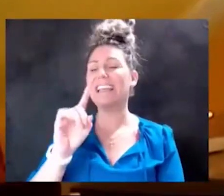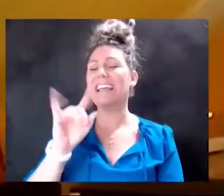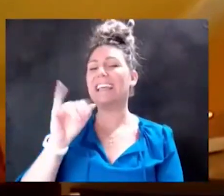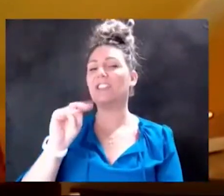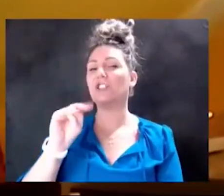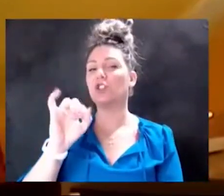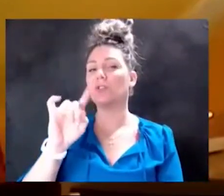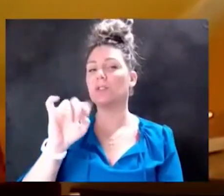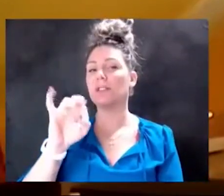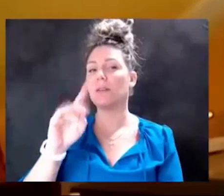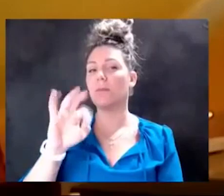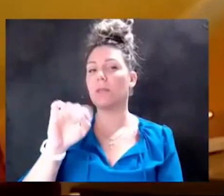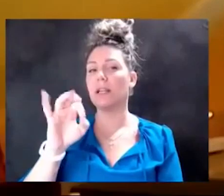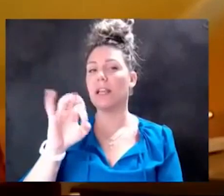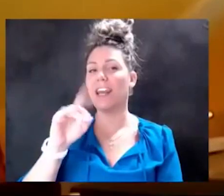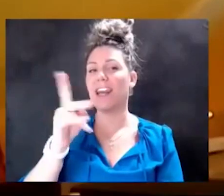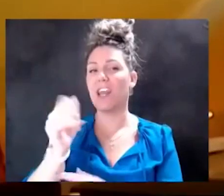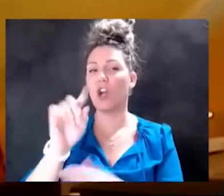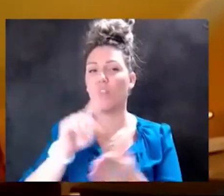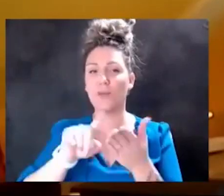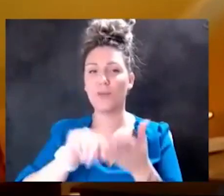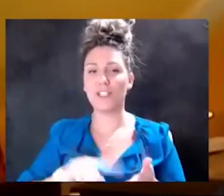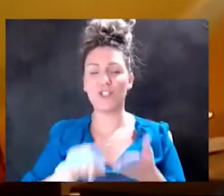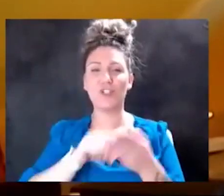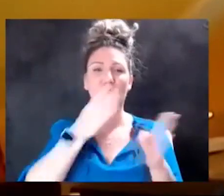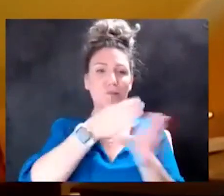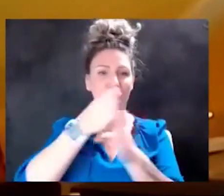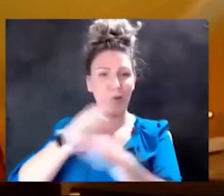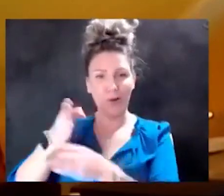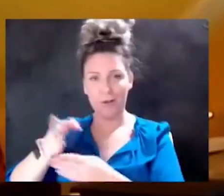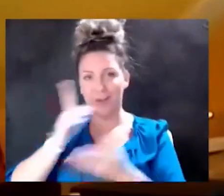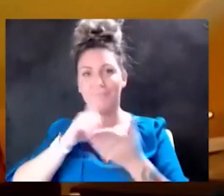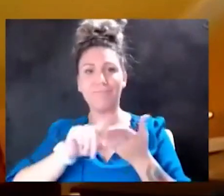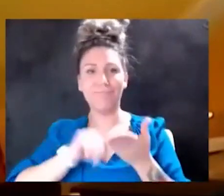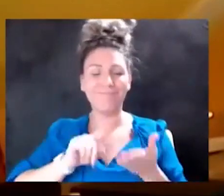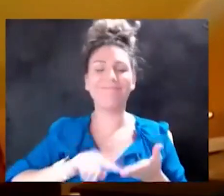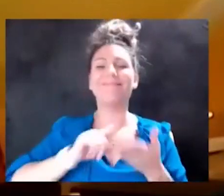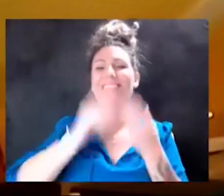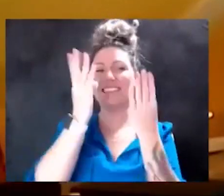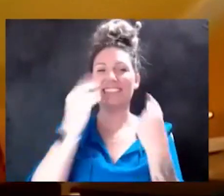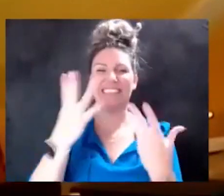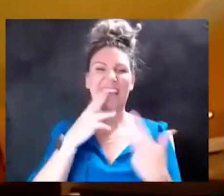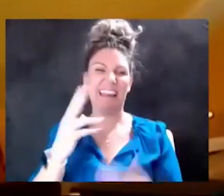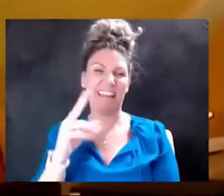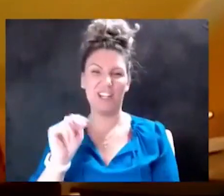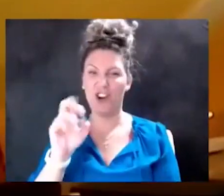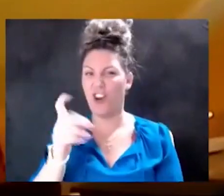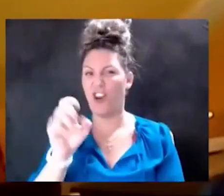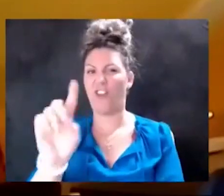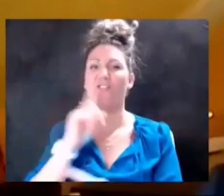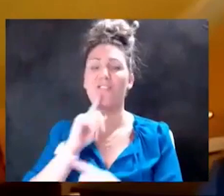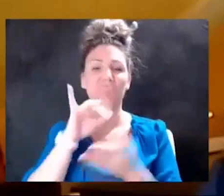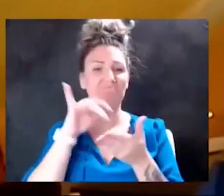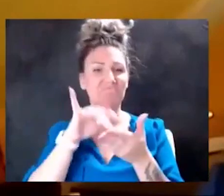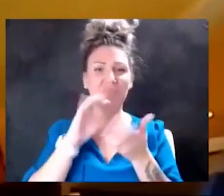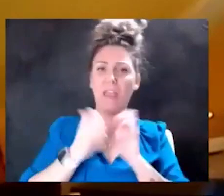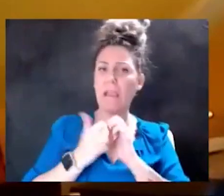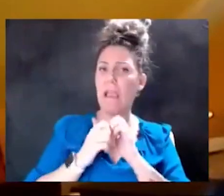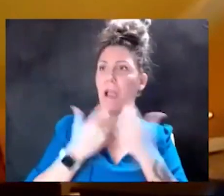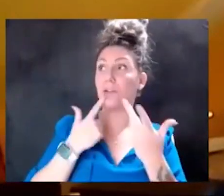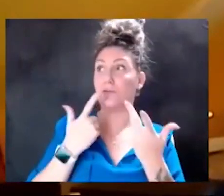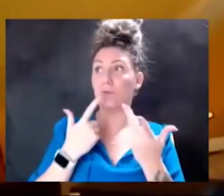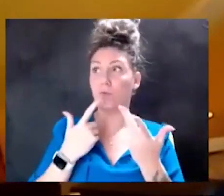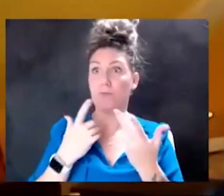which is a mouthful. People probably don't recognize. It basically means I'm a big-time data nerd. And I studied how to conduct